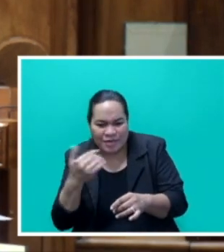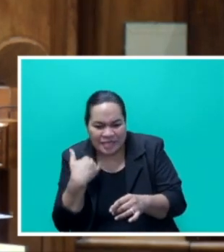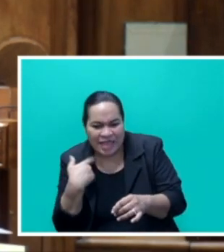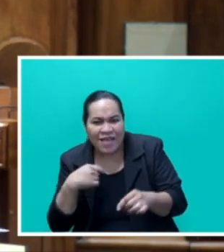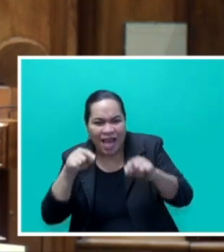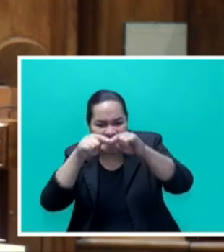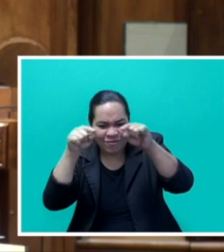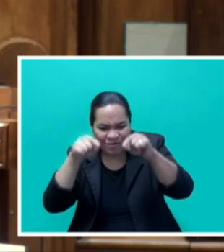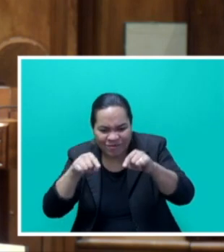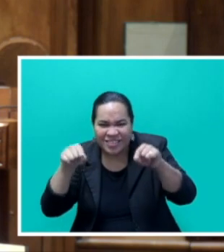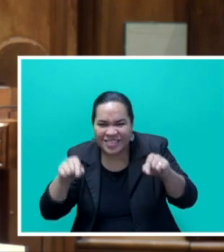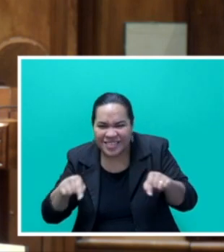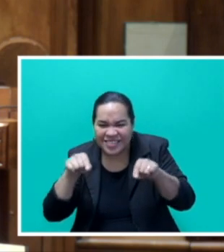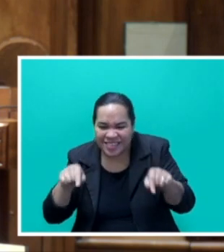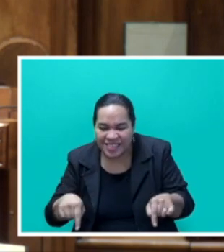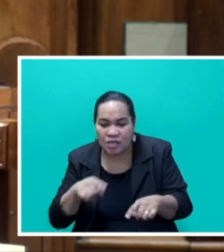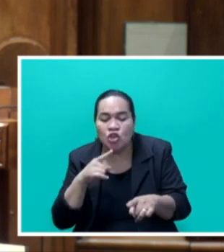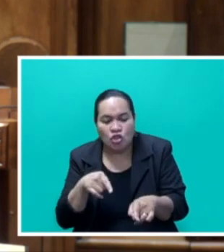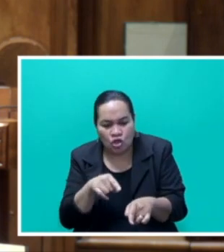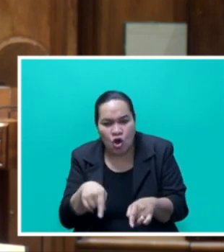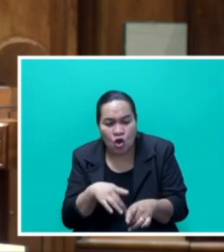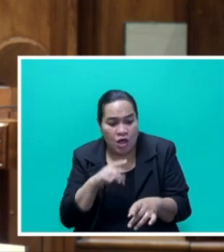alternative livelihoods to the 6 villages.